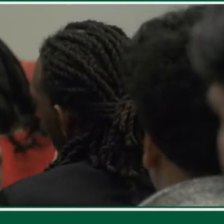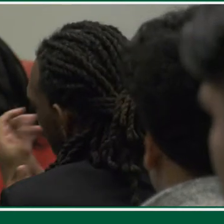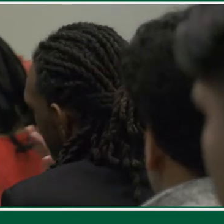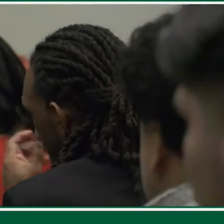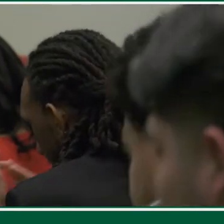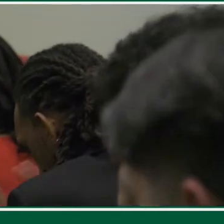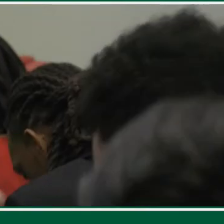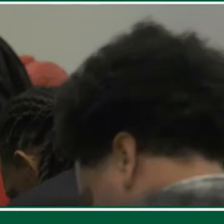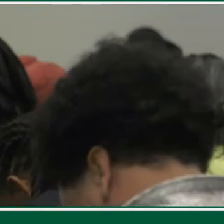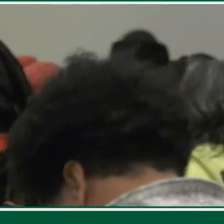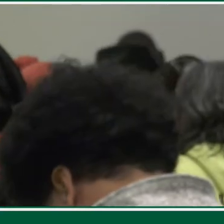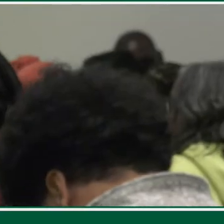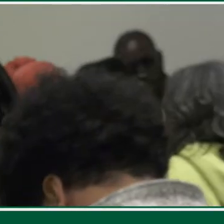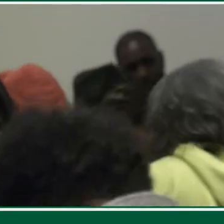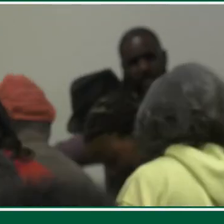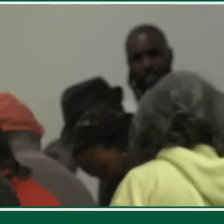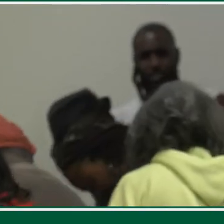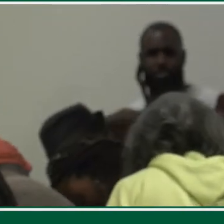appreciate that.